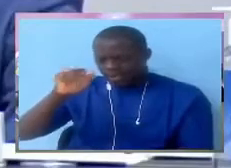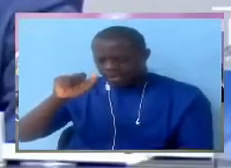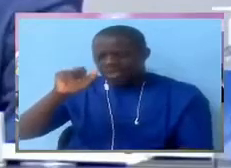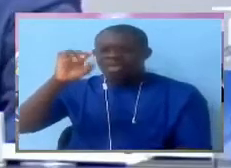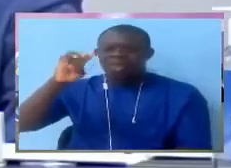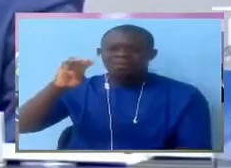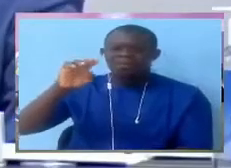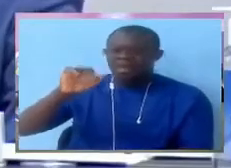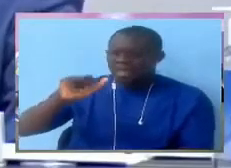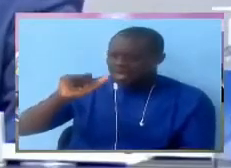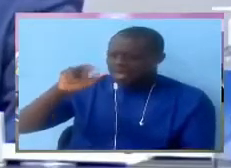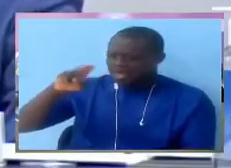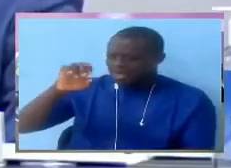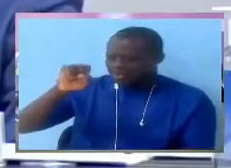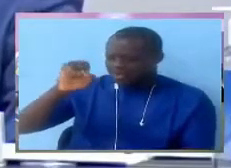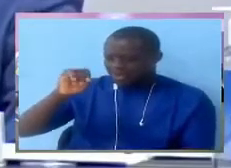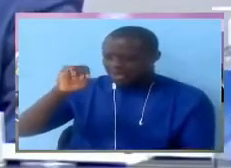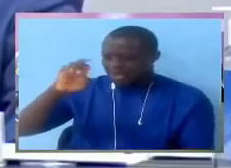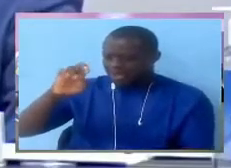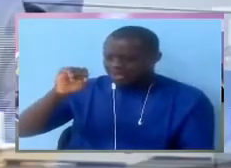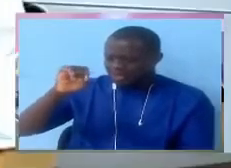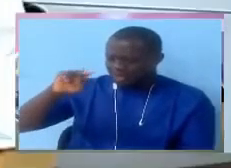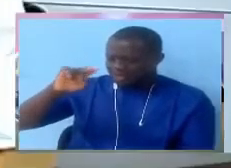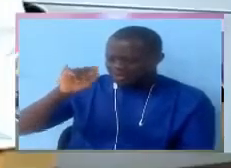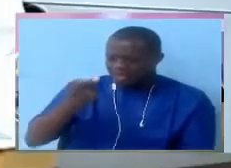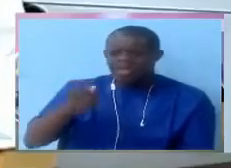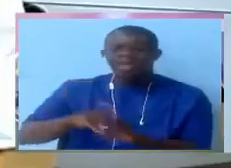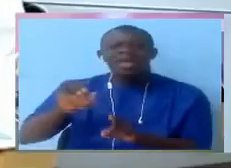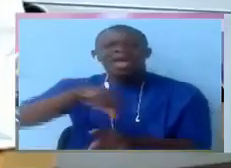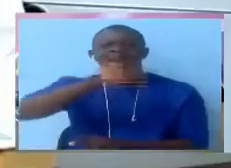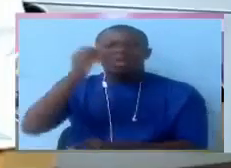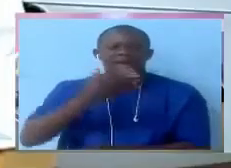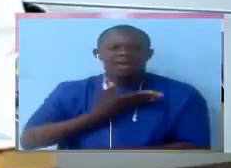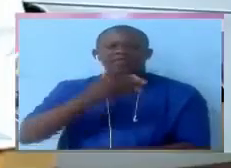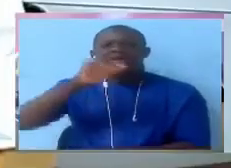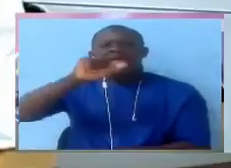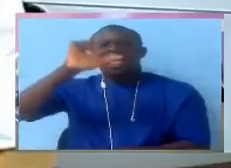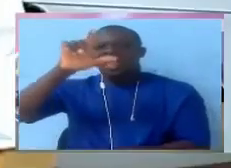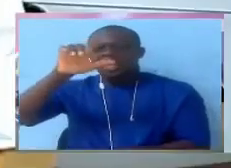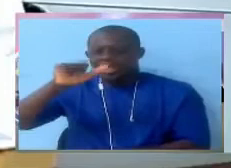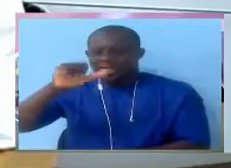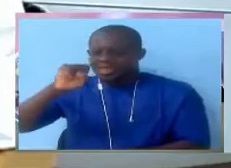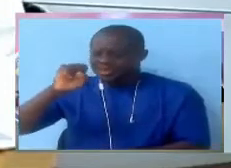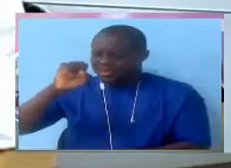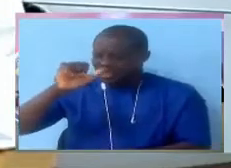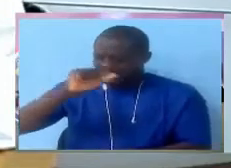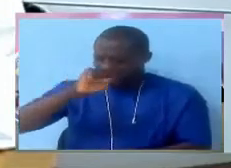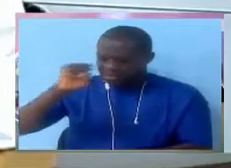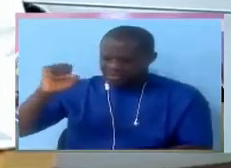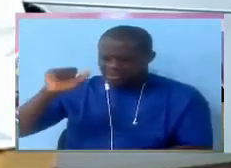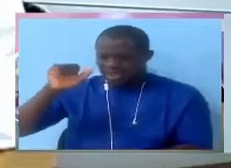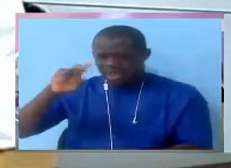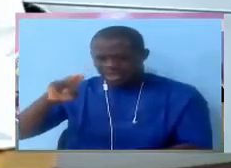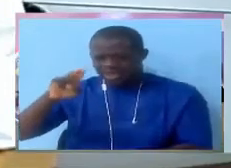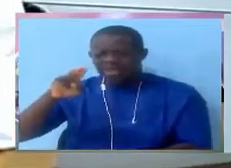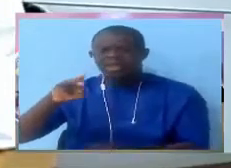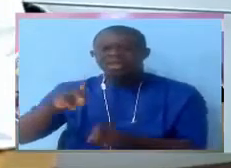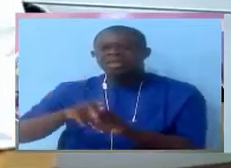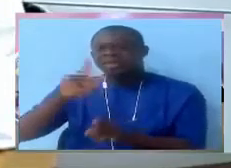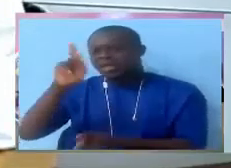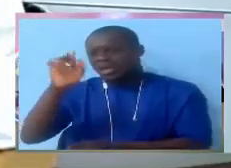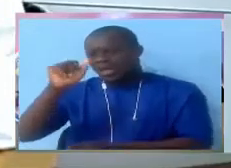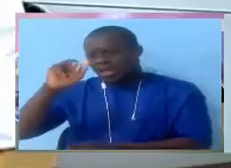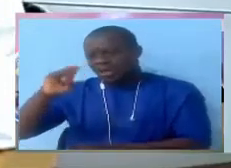Balde. Alassane Balde. You have Jibril Kanyi. Jibril Kanyi. You have Aliou